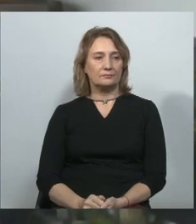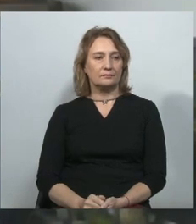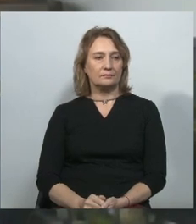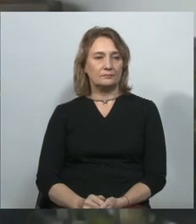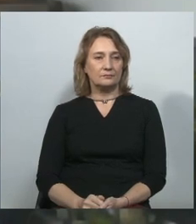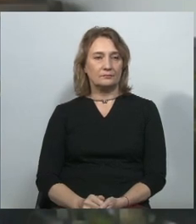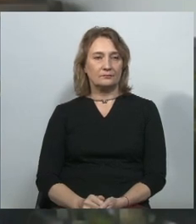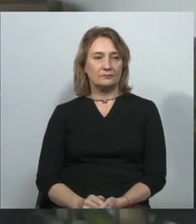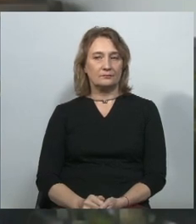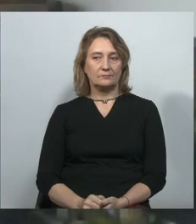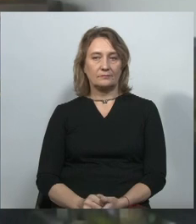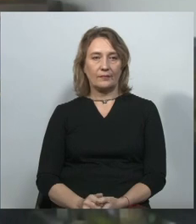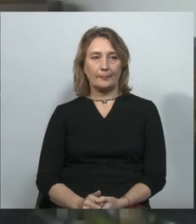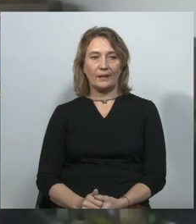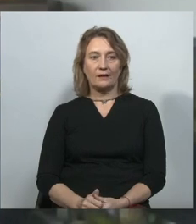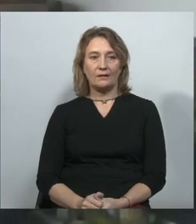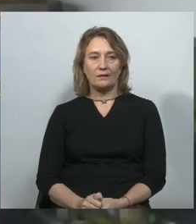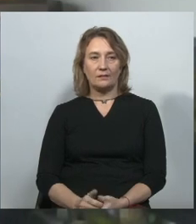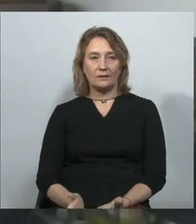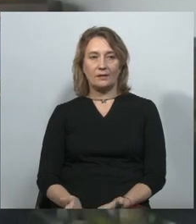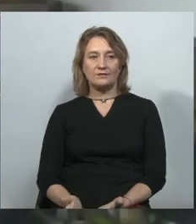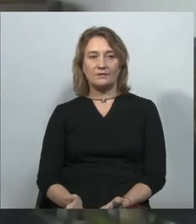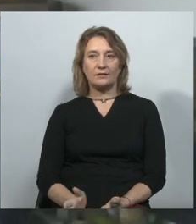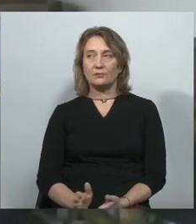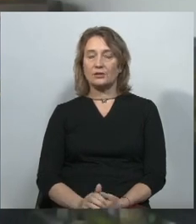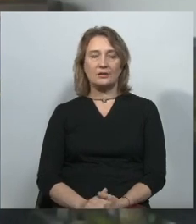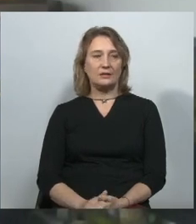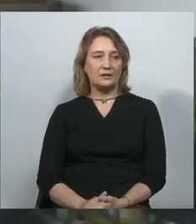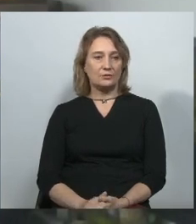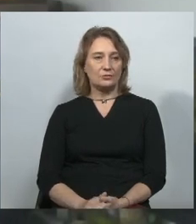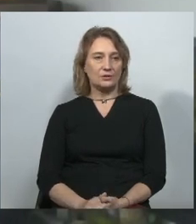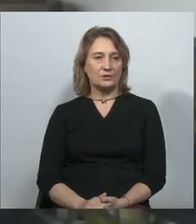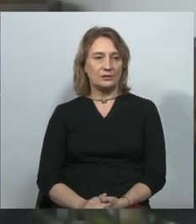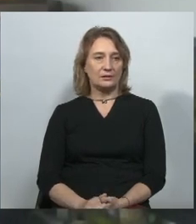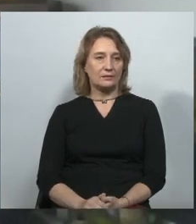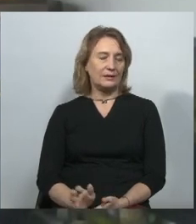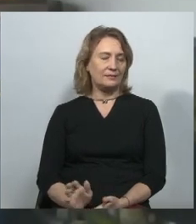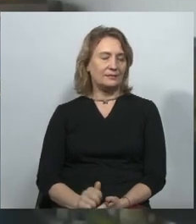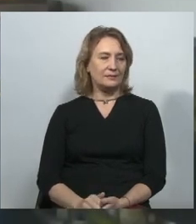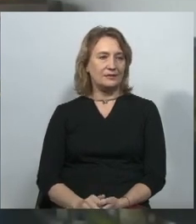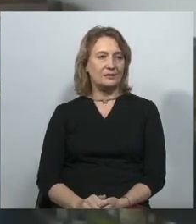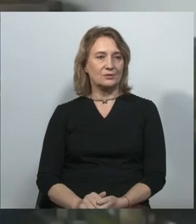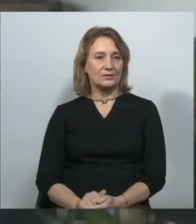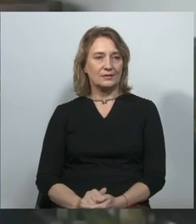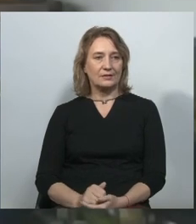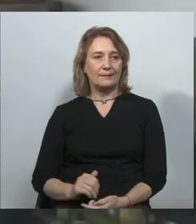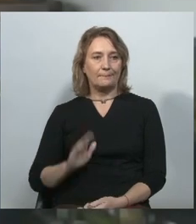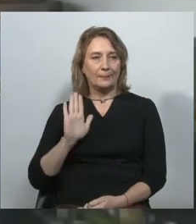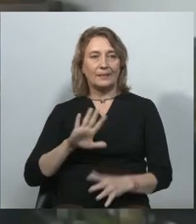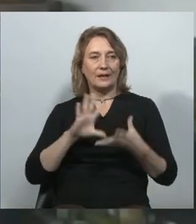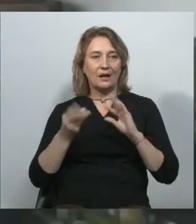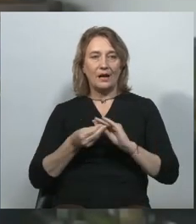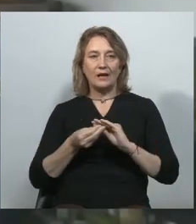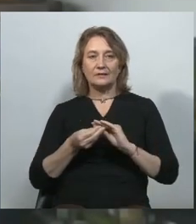manipulated to show, for example, a child being kidnapped. And these video clips resulted in the lynchings and the